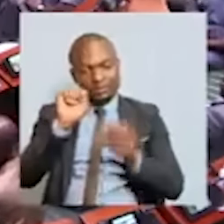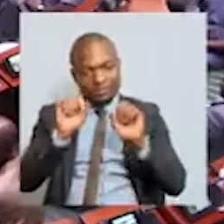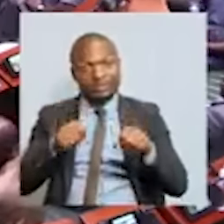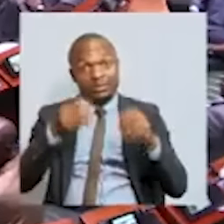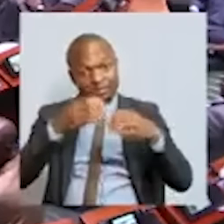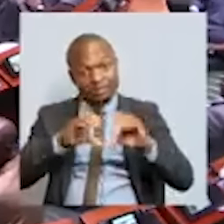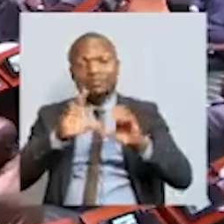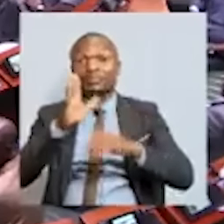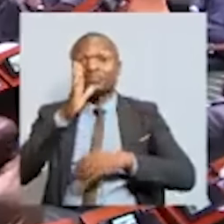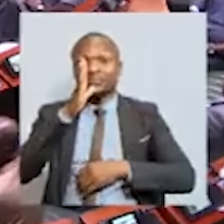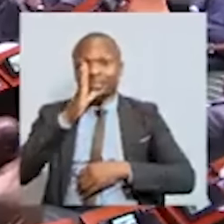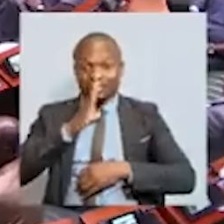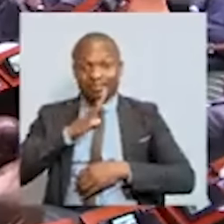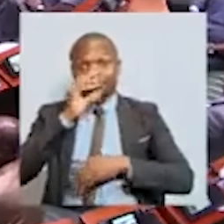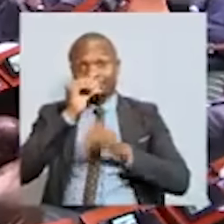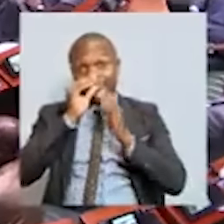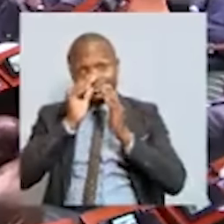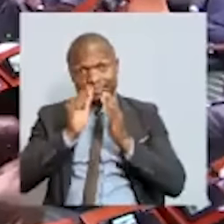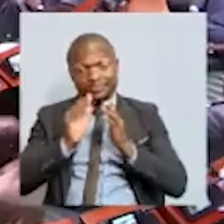Madam Speaker,